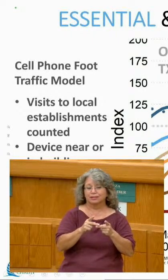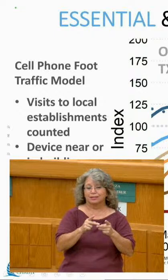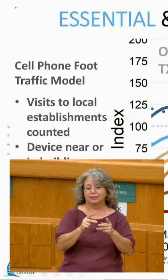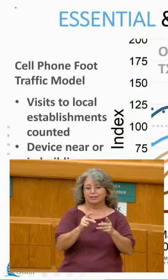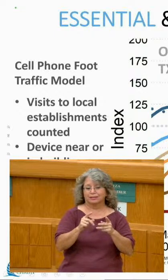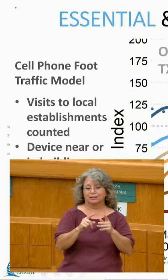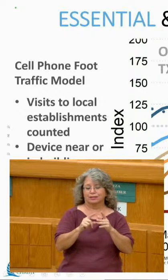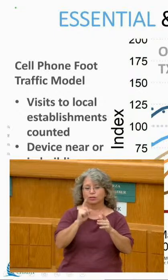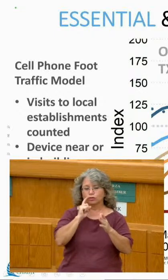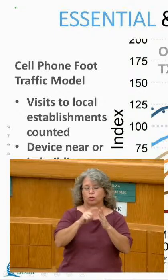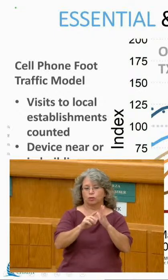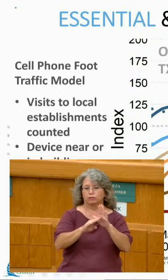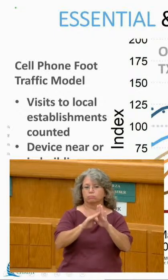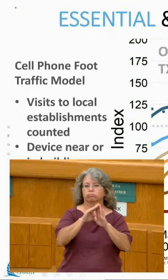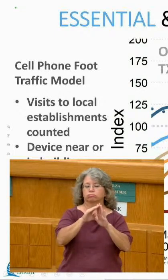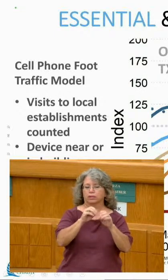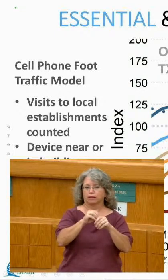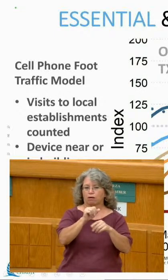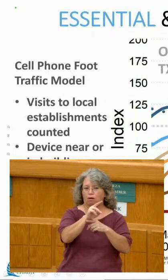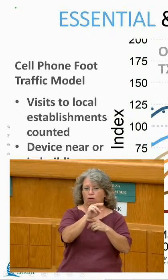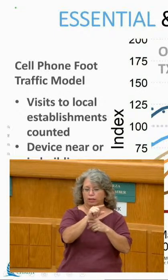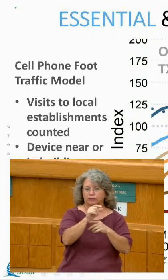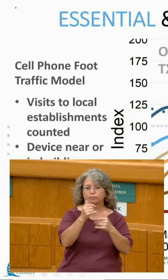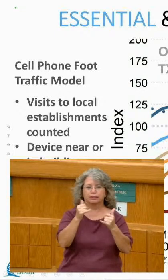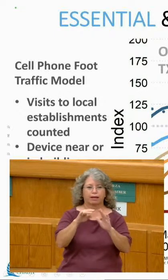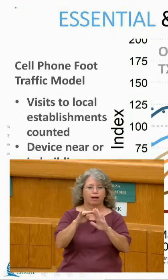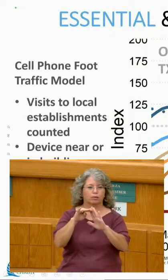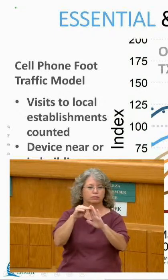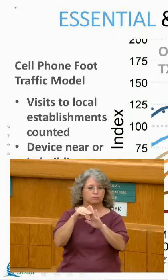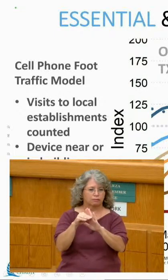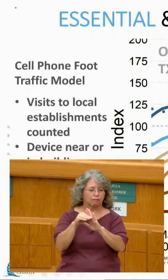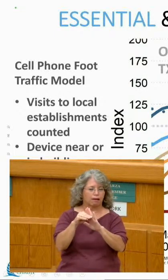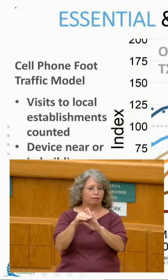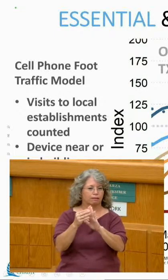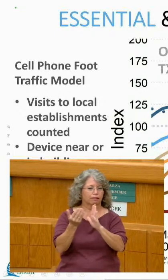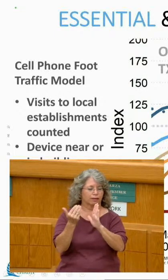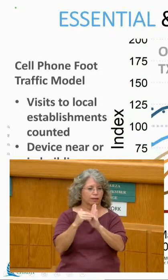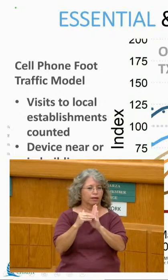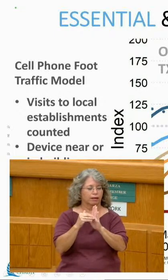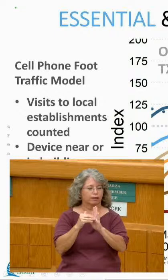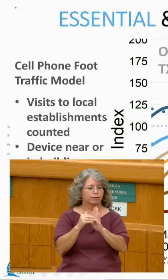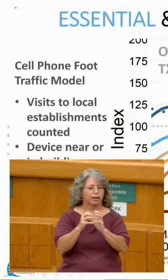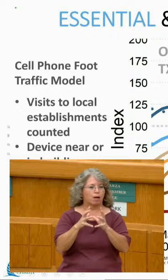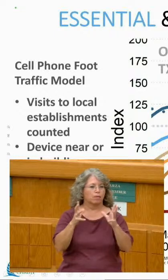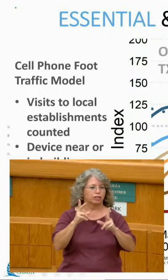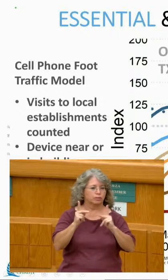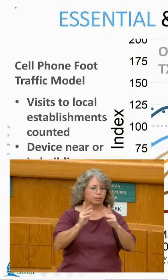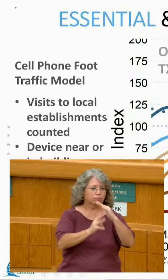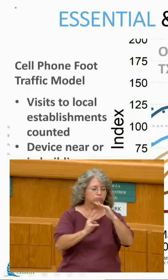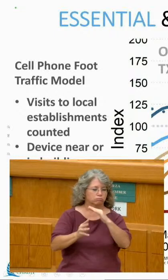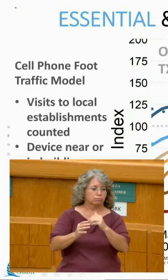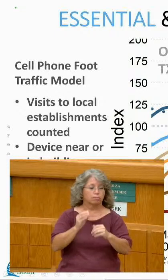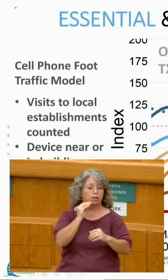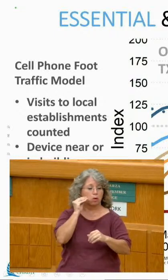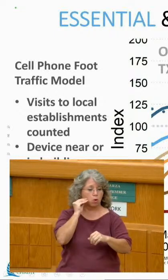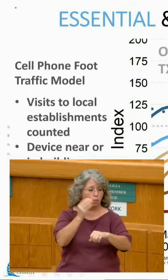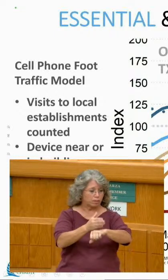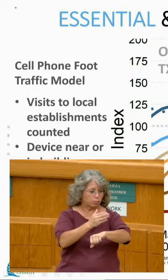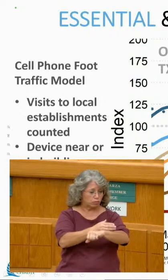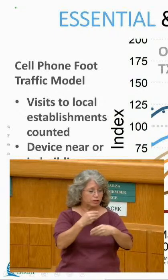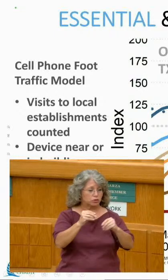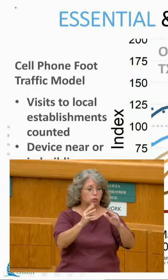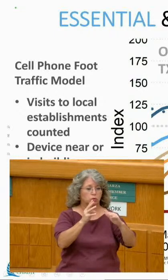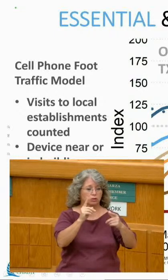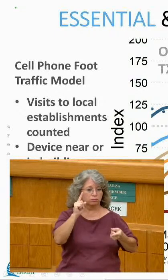are now declining in terms of the amount of activity that's occurring there. Home improvement stores are declining,